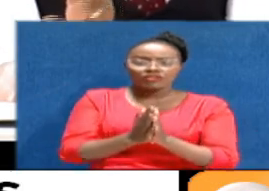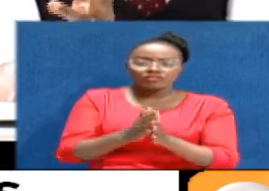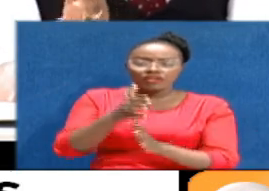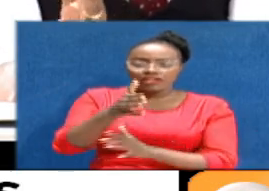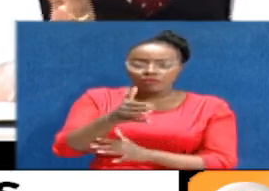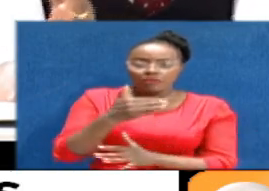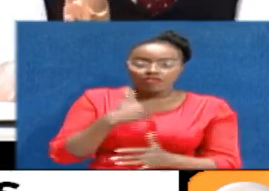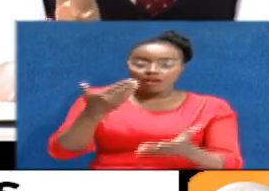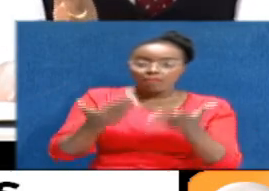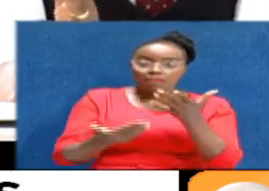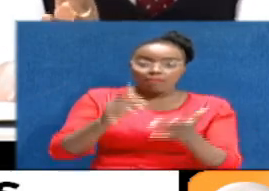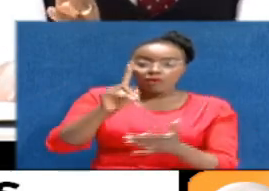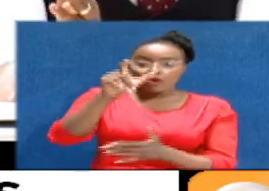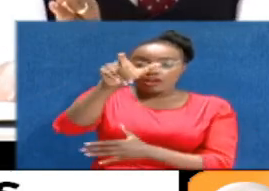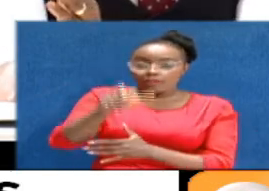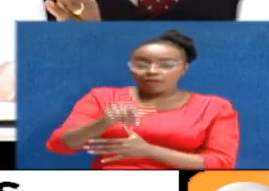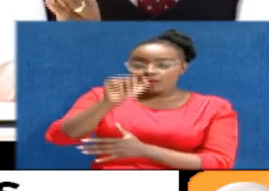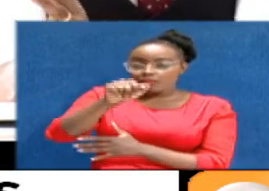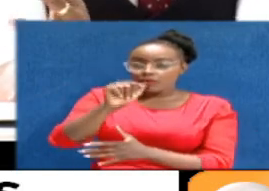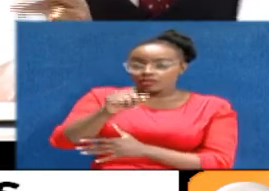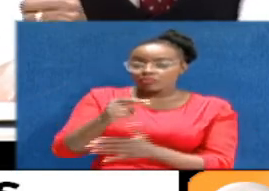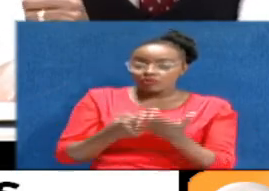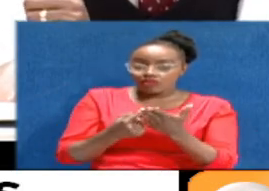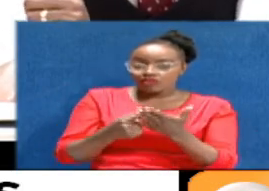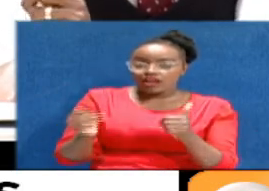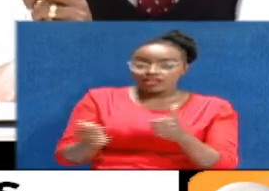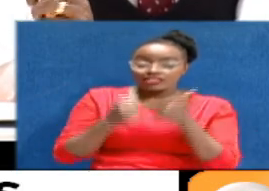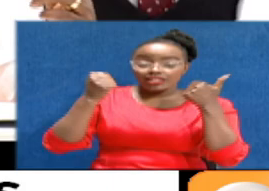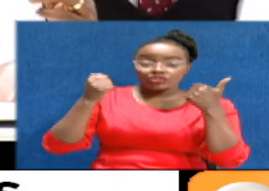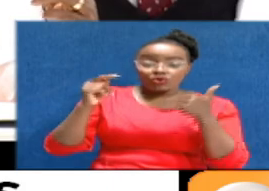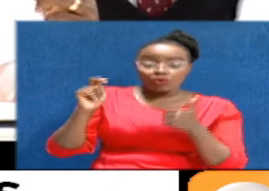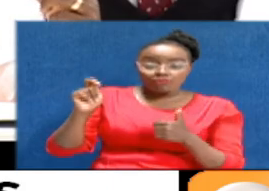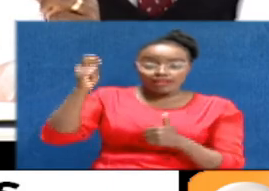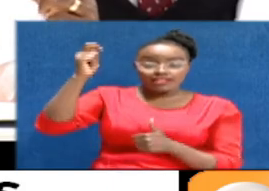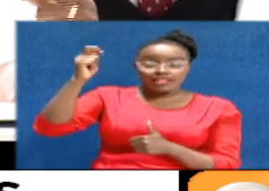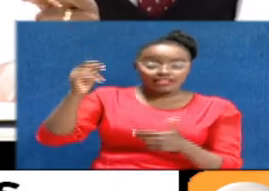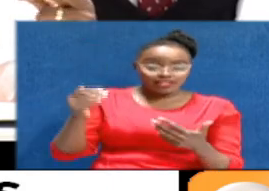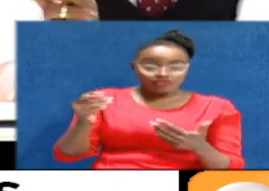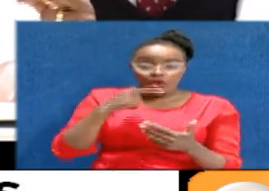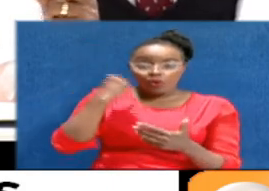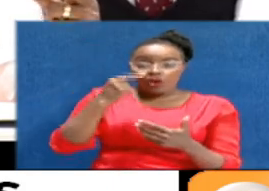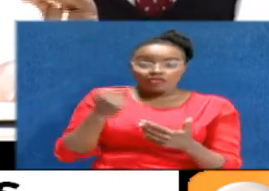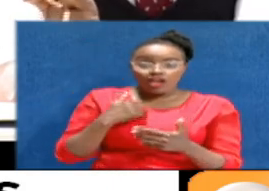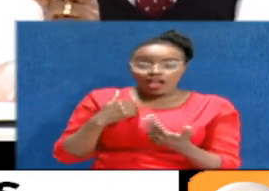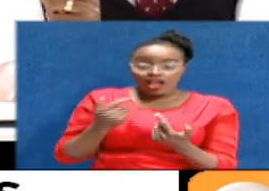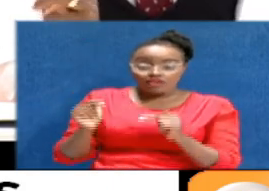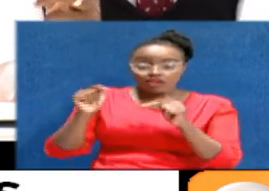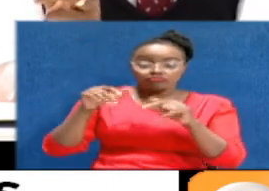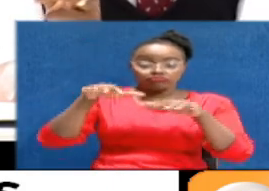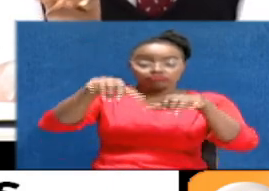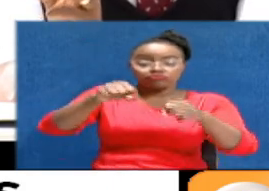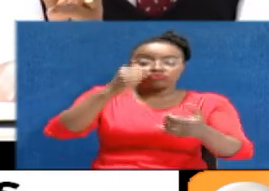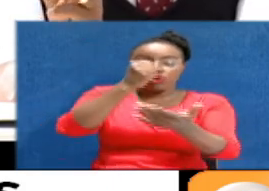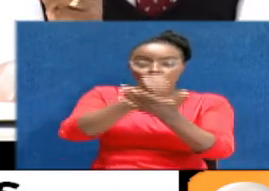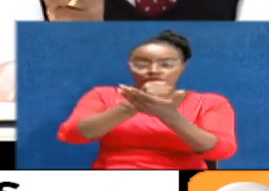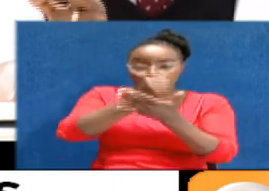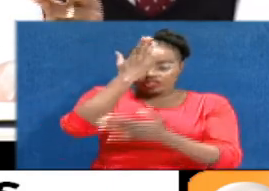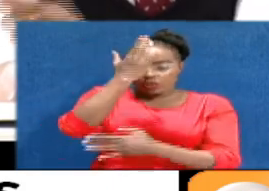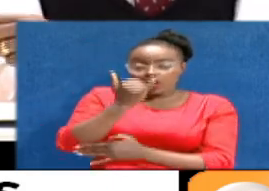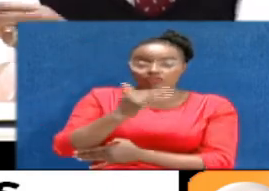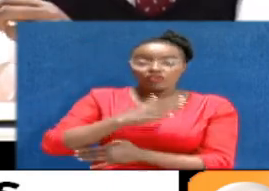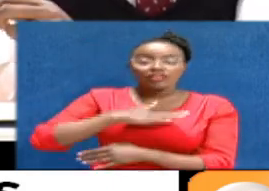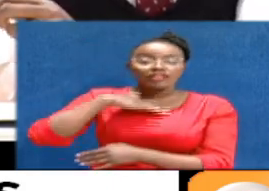is probably one person that can be described as an accidental president who has only come to office because